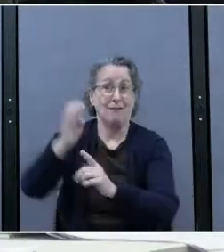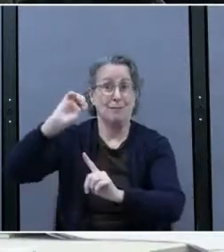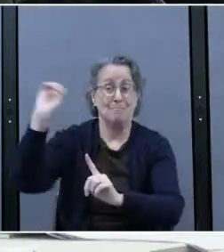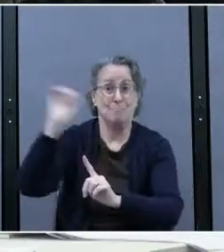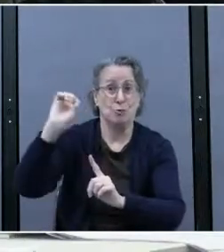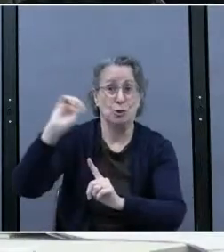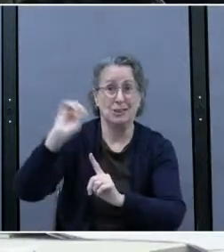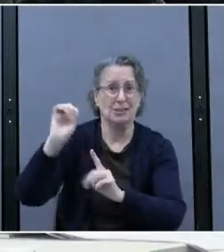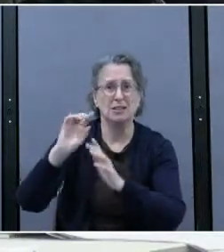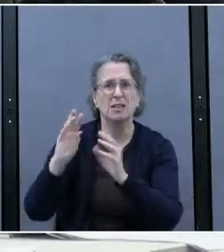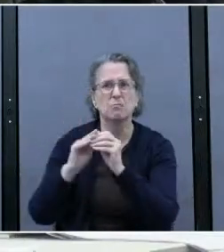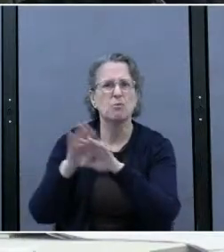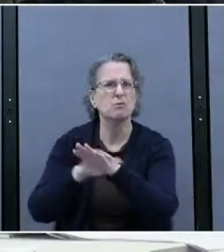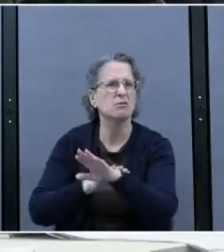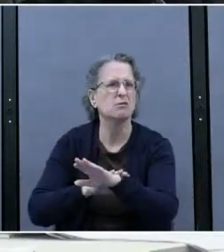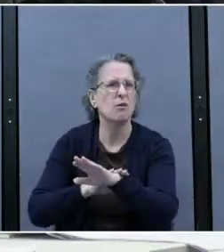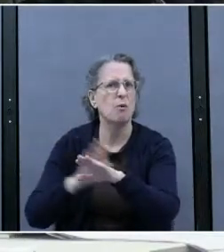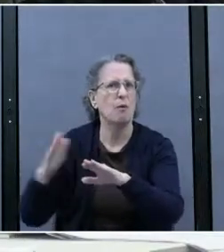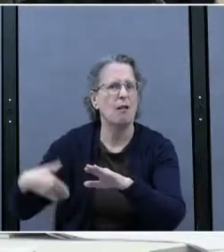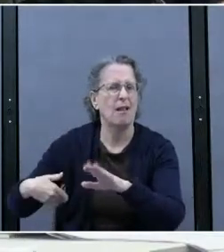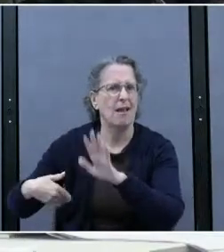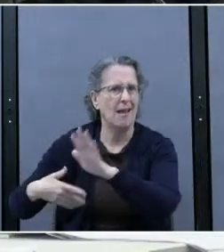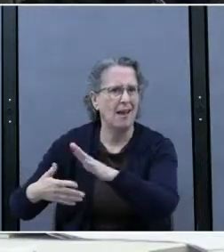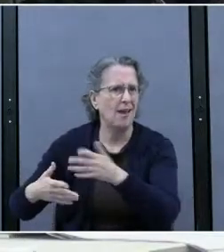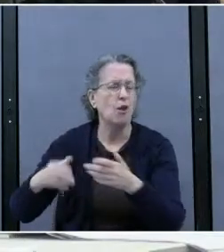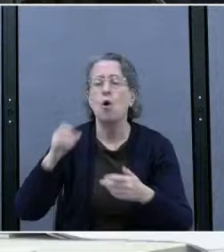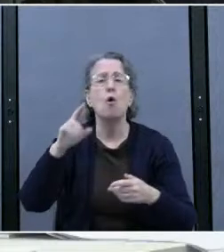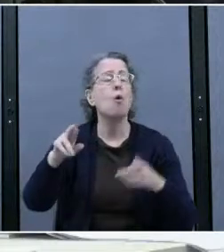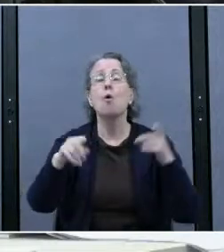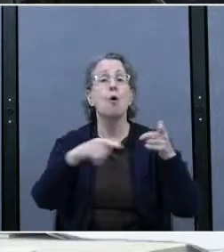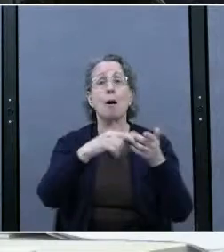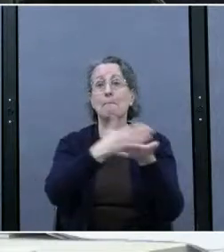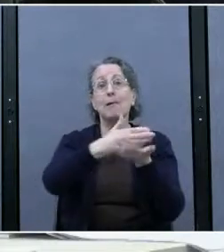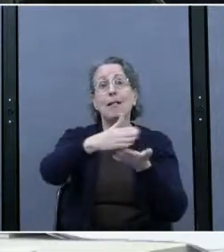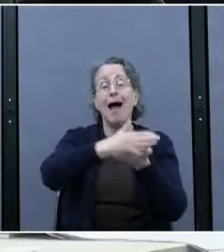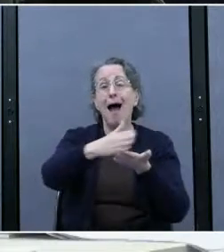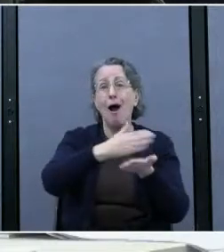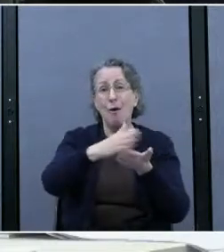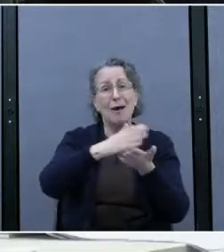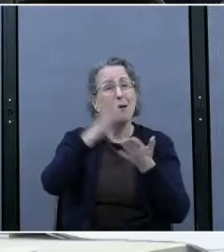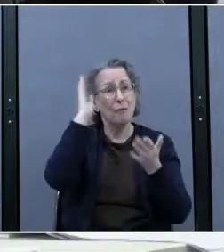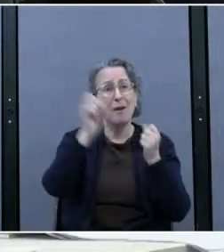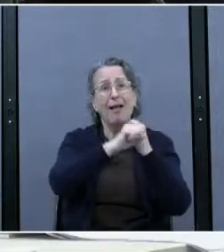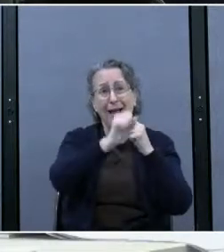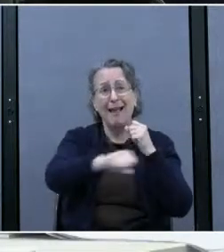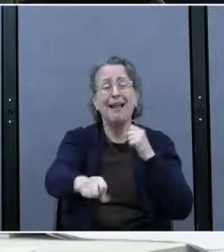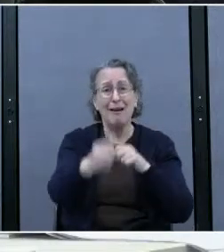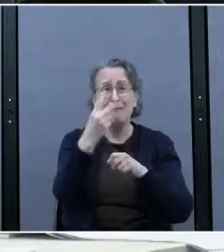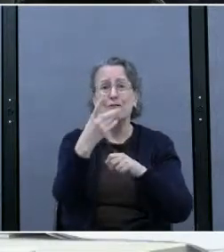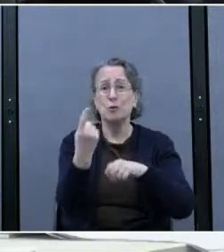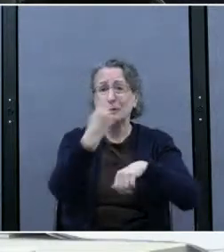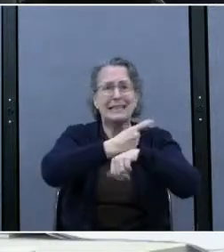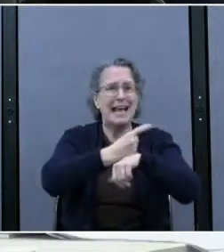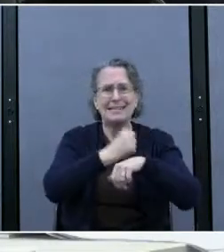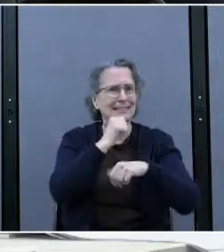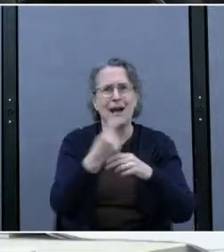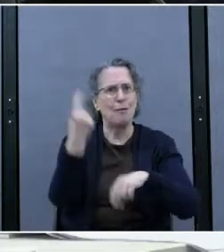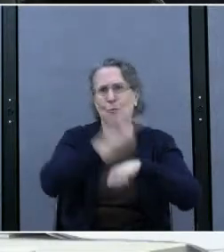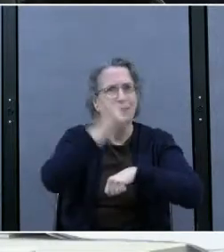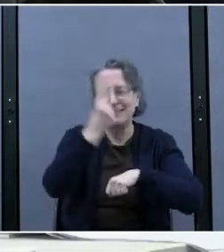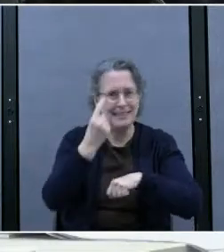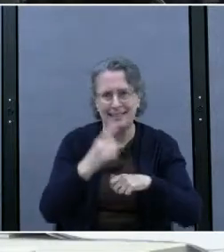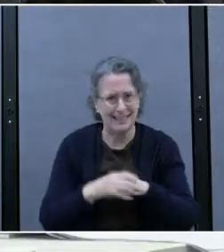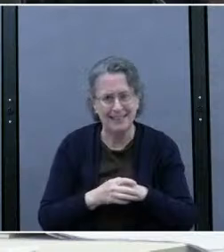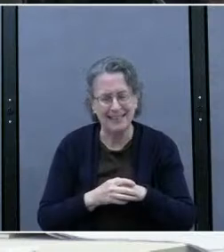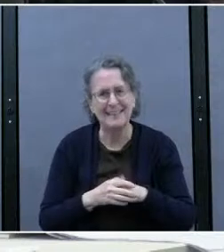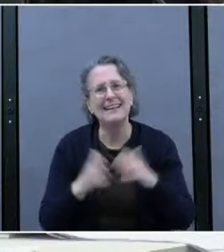road didn't get plowed for 2 days after the storm? You know, things like that. And that would that